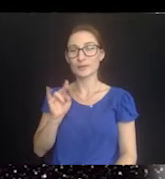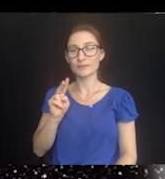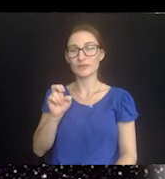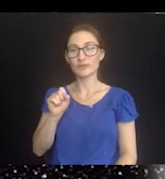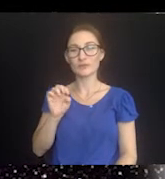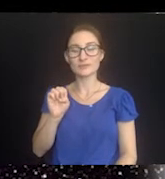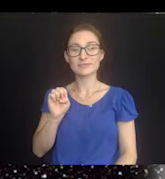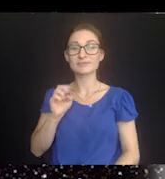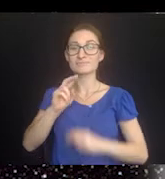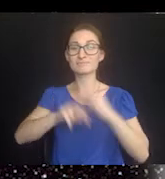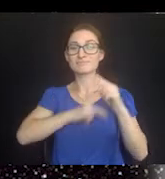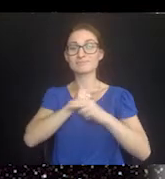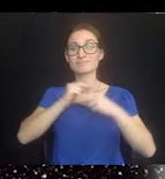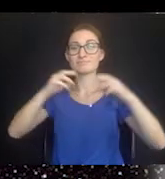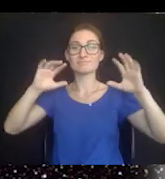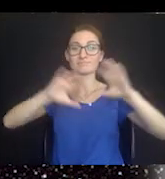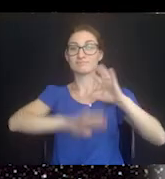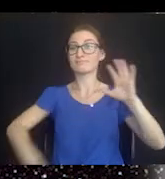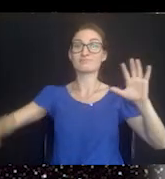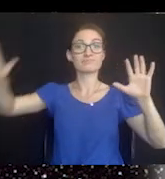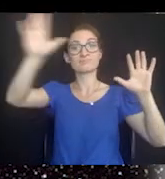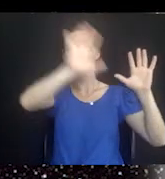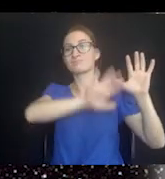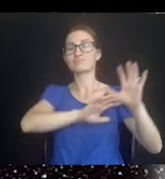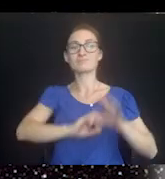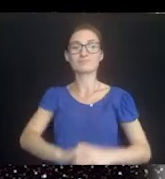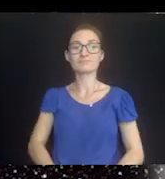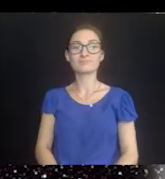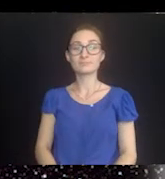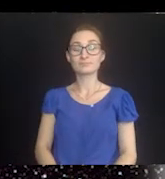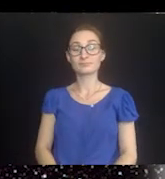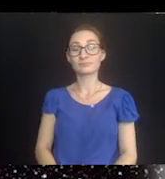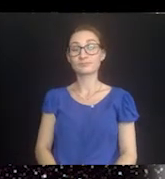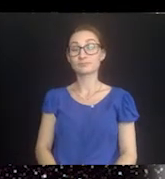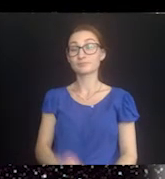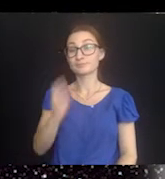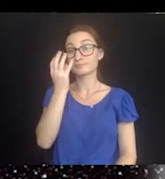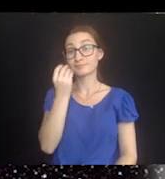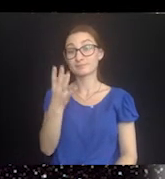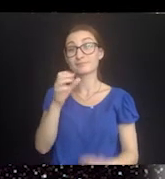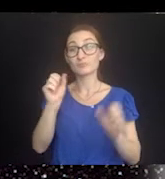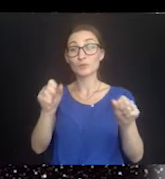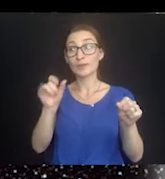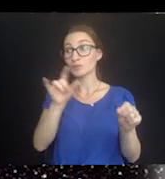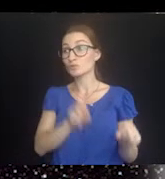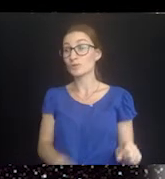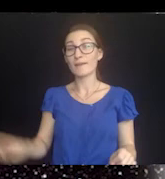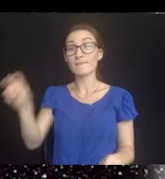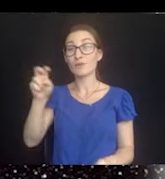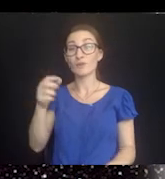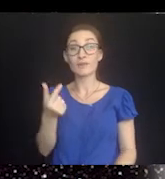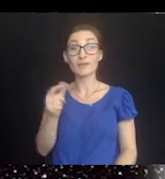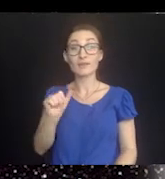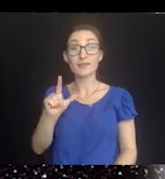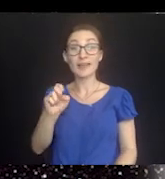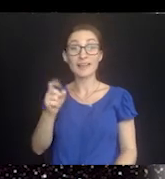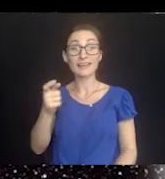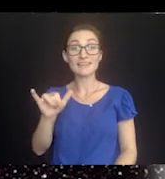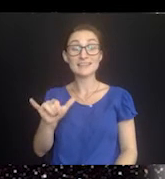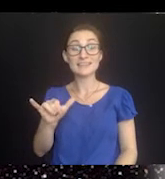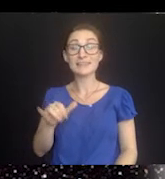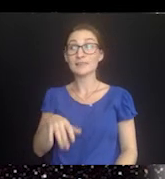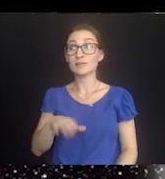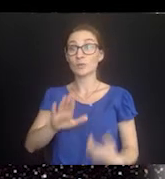So this is an image of the universe. As far as I'm concerned, you could travel